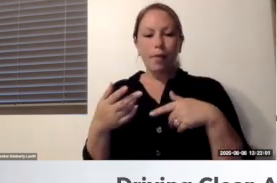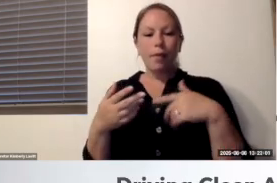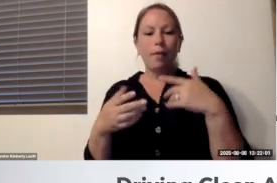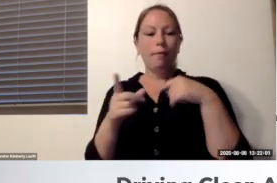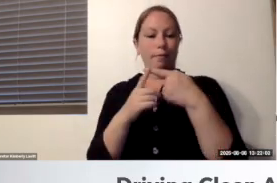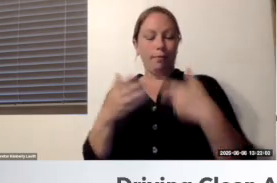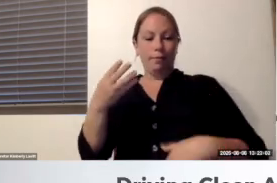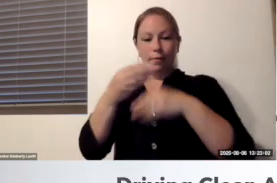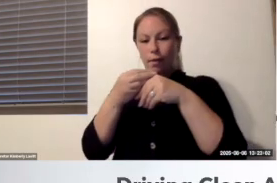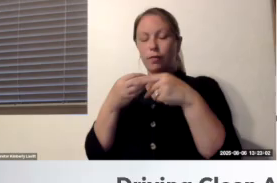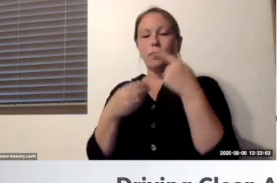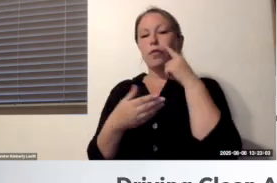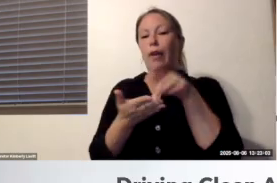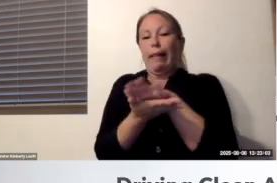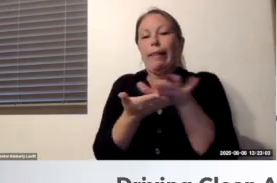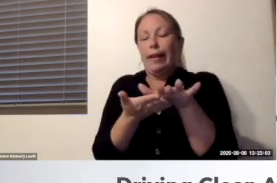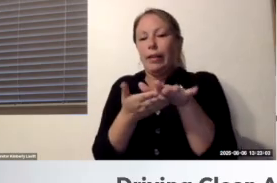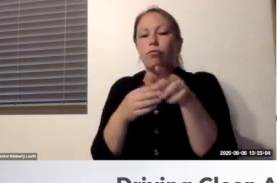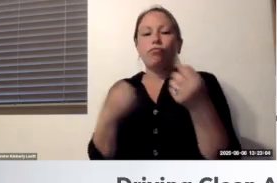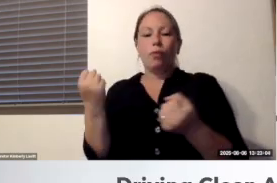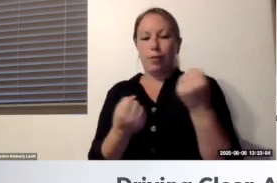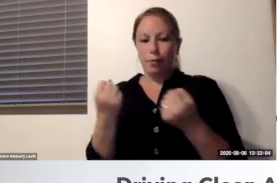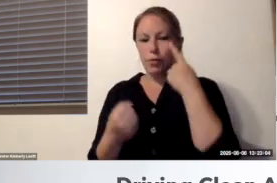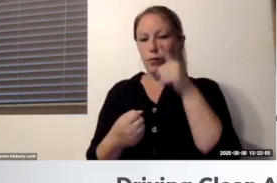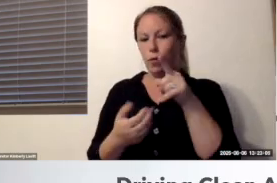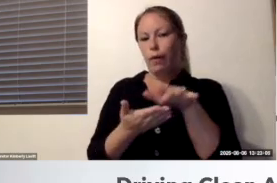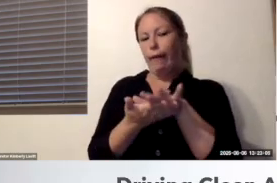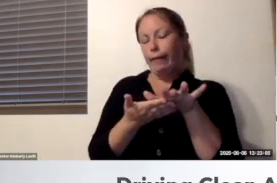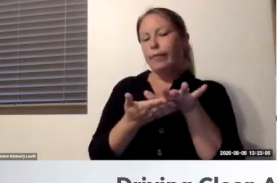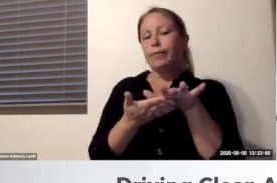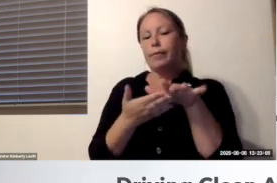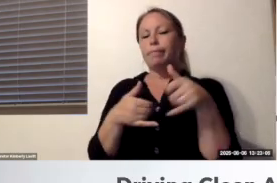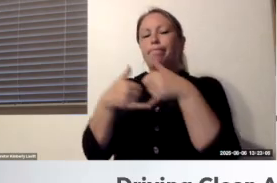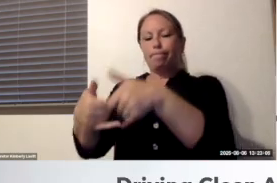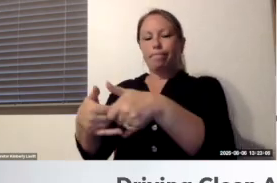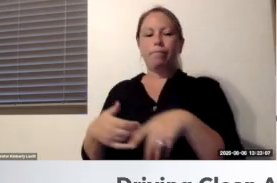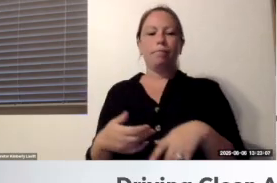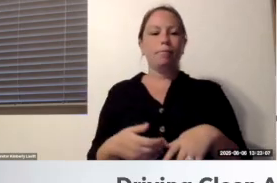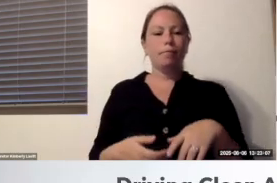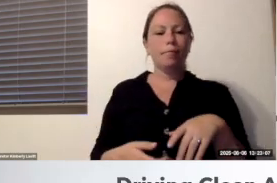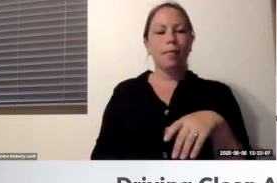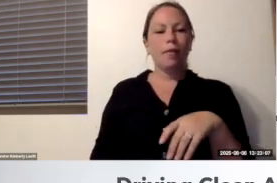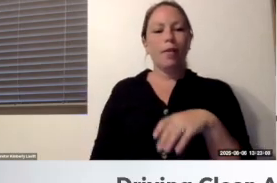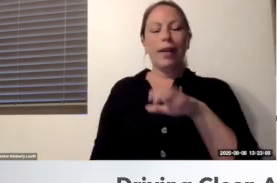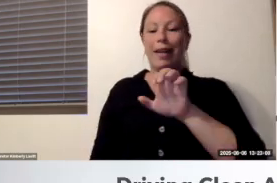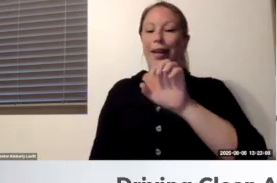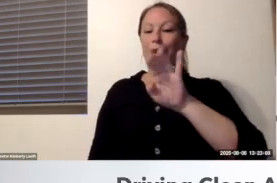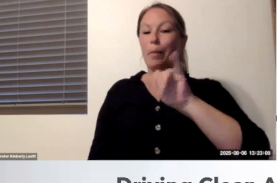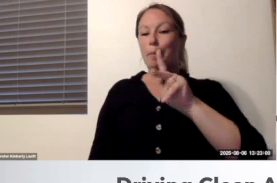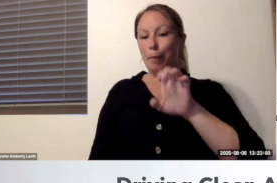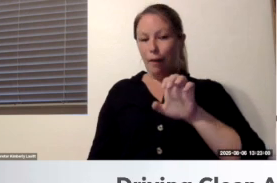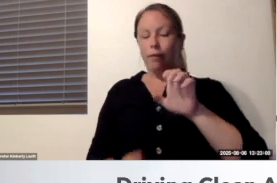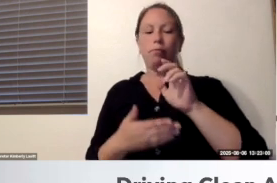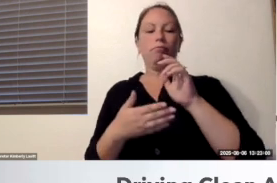awareness of the full suite of clean transportation equity incentives. The California E-Bike Incentive Project offers individuals